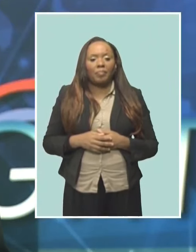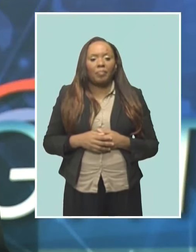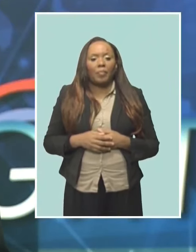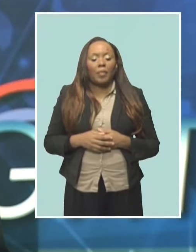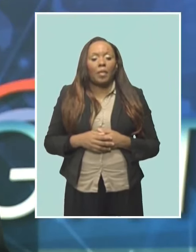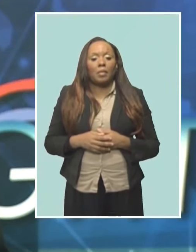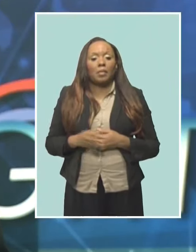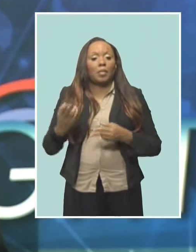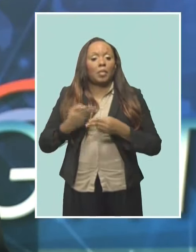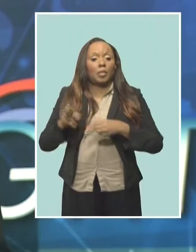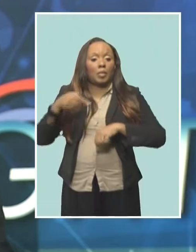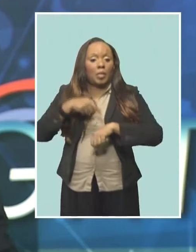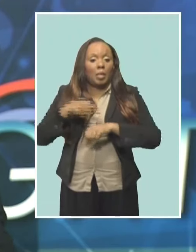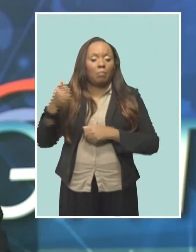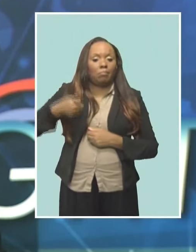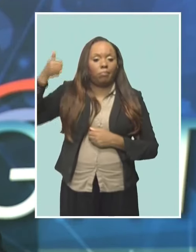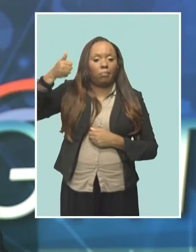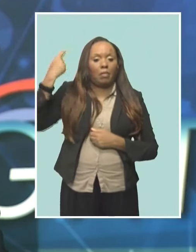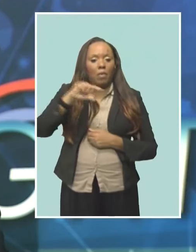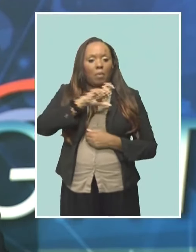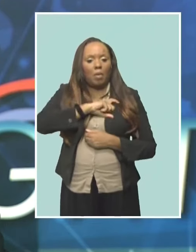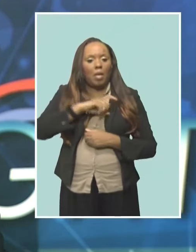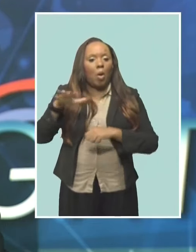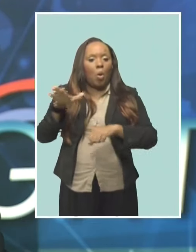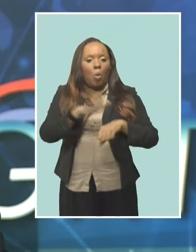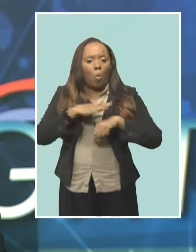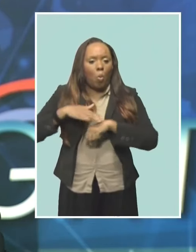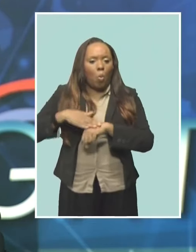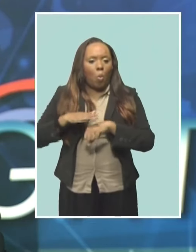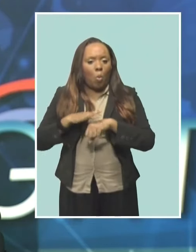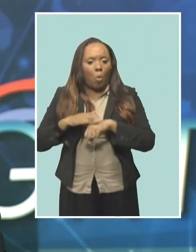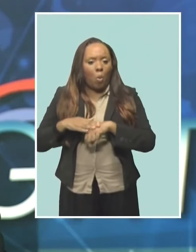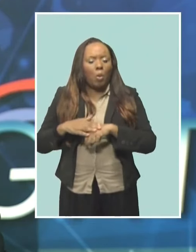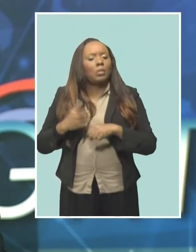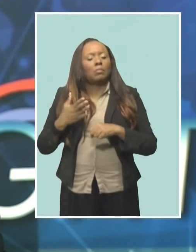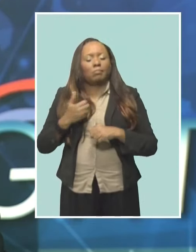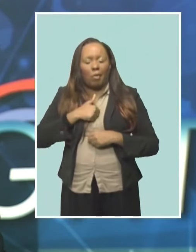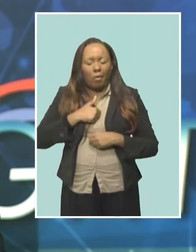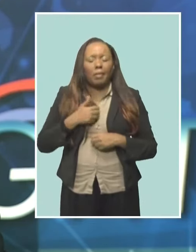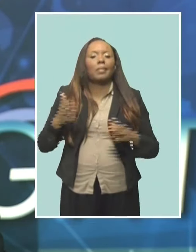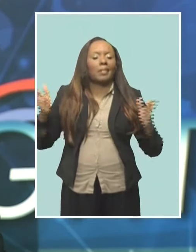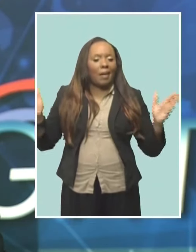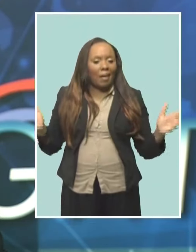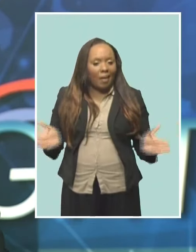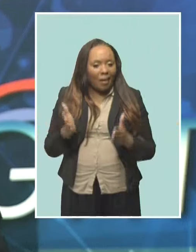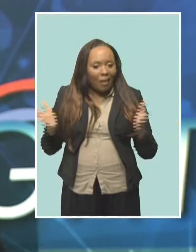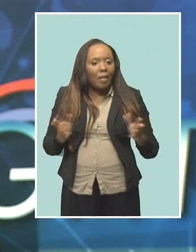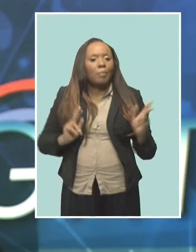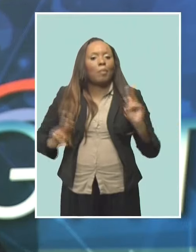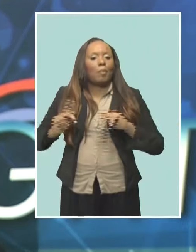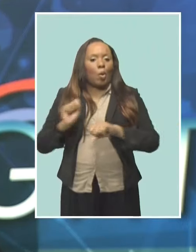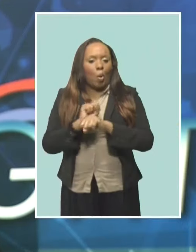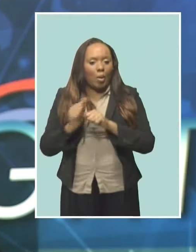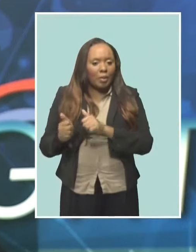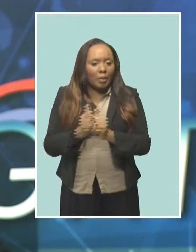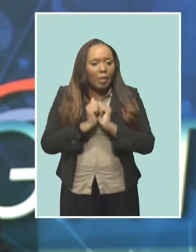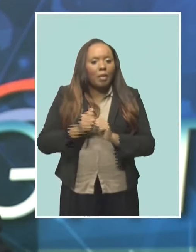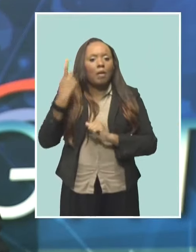Acting Superintendent of Police Anthony Warner is urging officers and prosecutors to work together as a single unit in achieving success